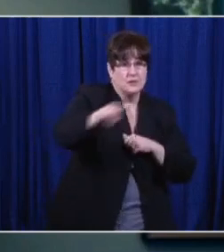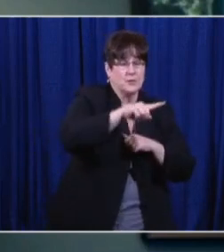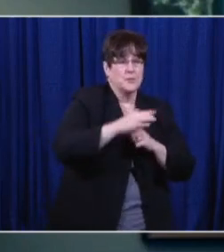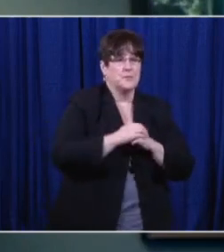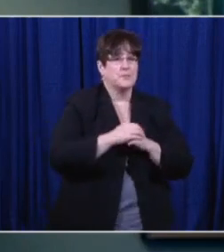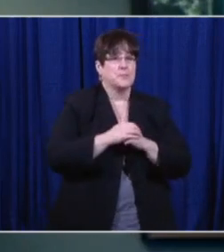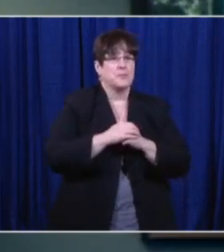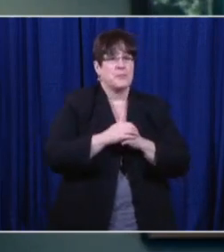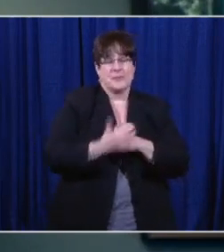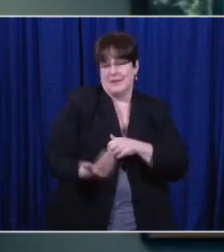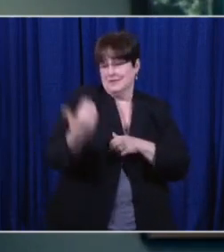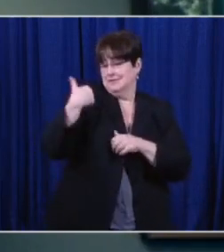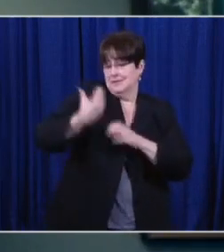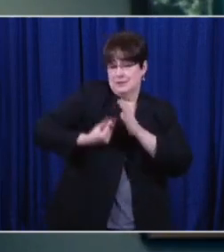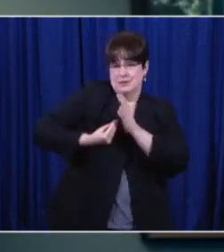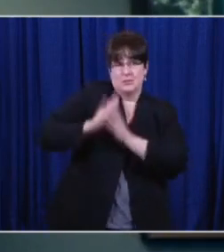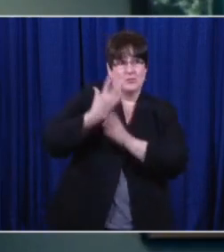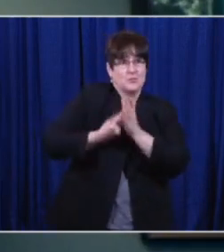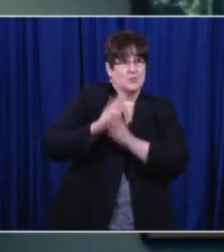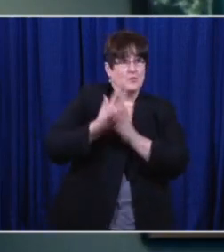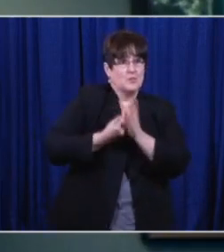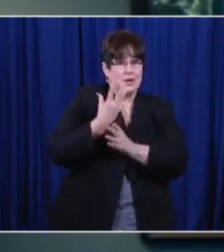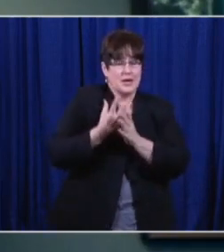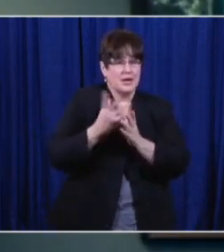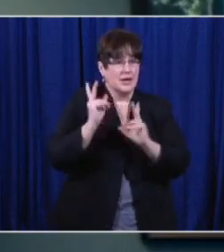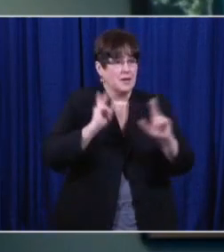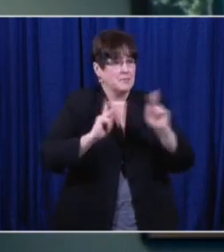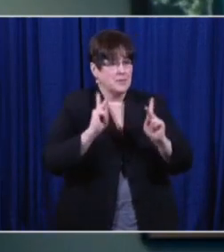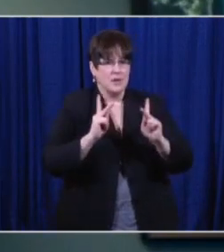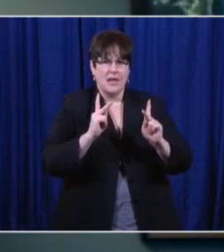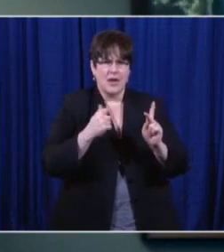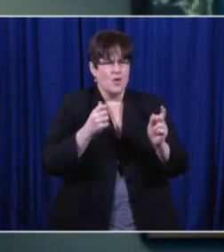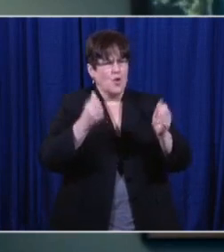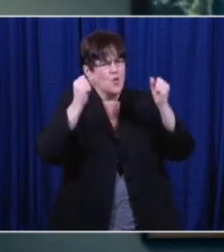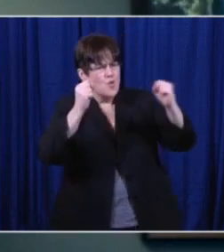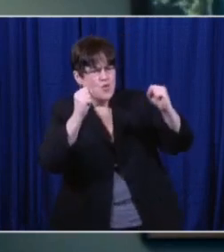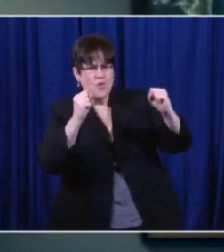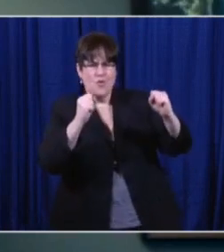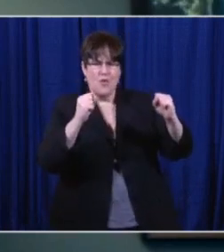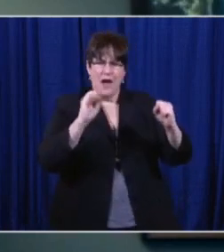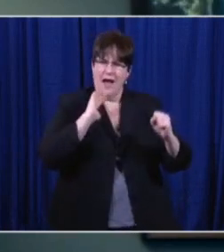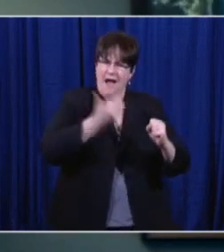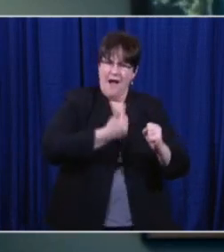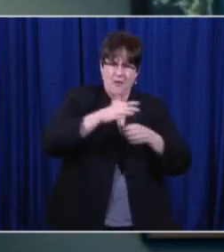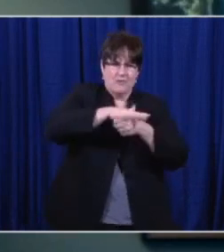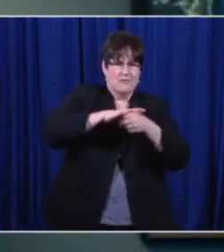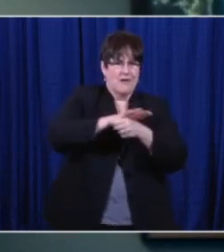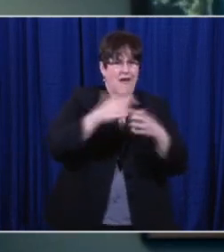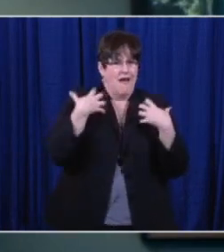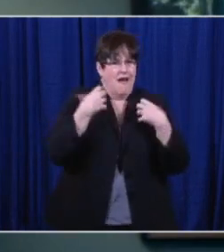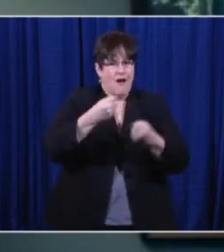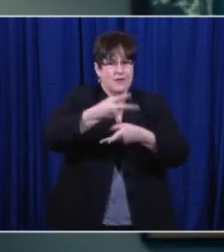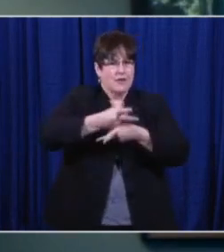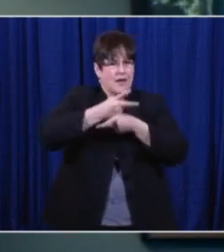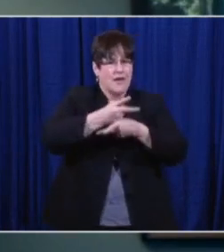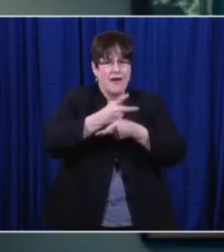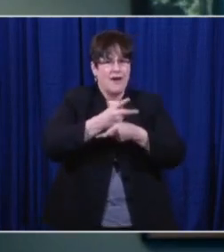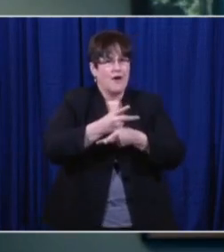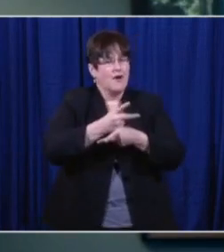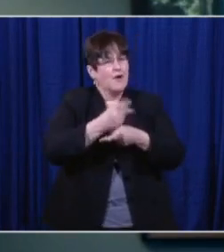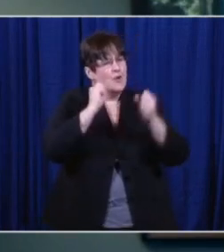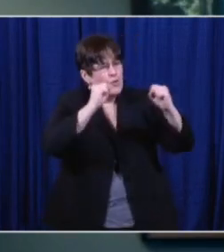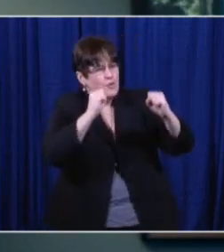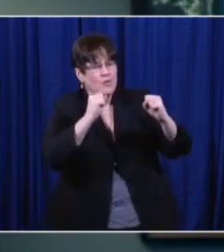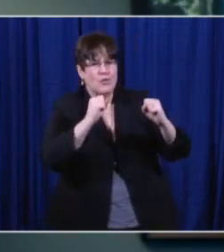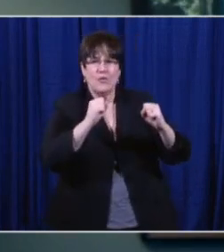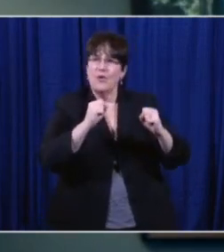spring, what a great feel-good message, right? Everyone's, oh, yay, healthcare. And we love that. And we appreciate that. But the